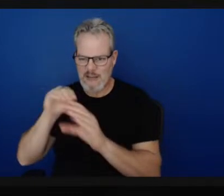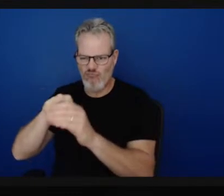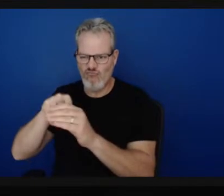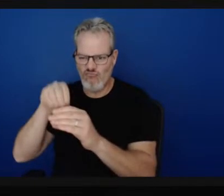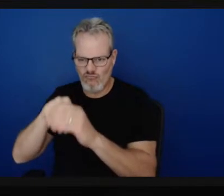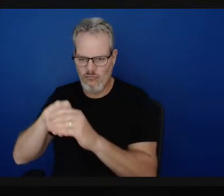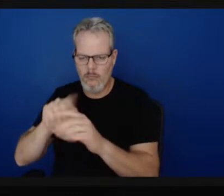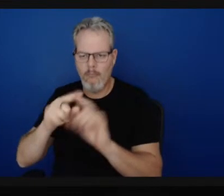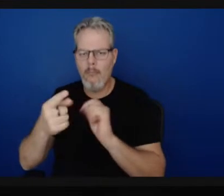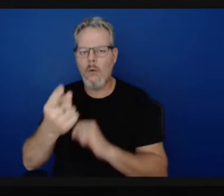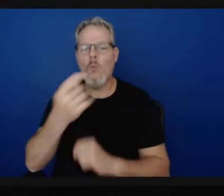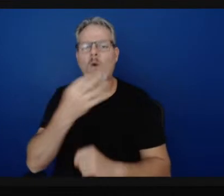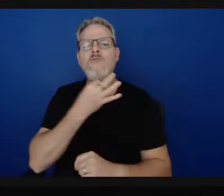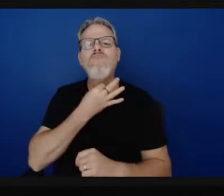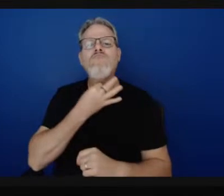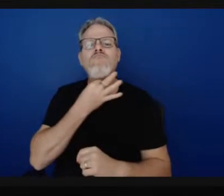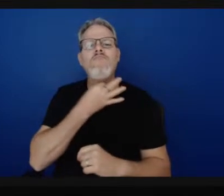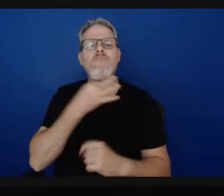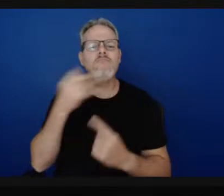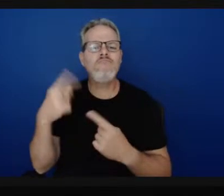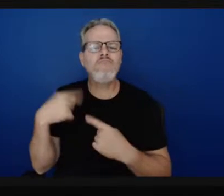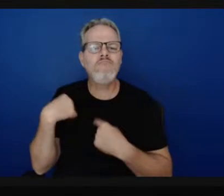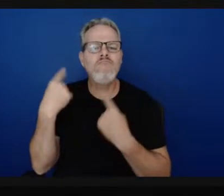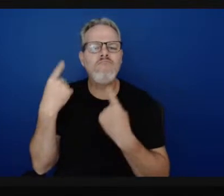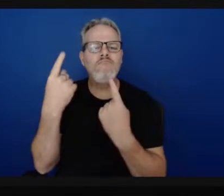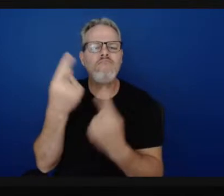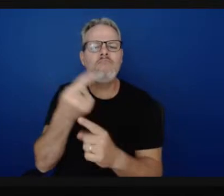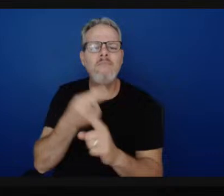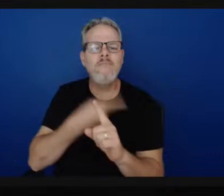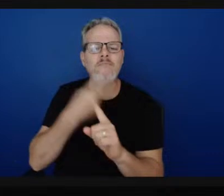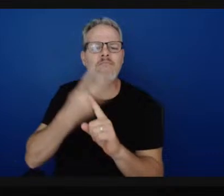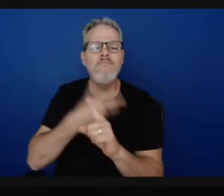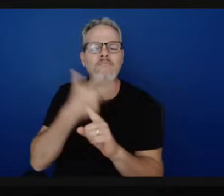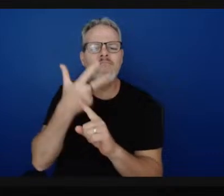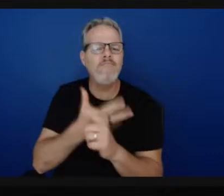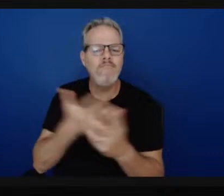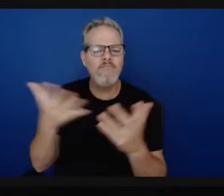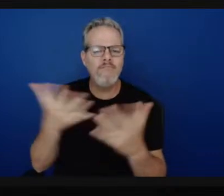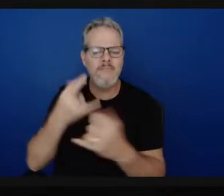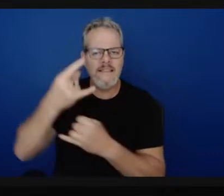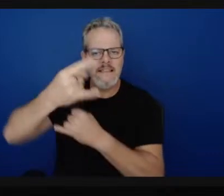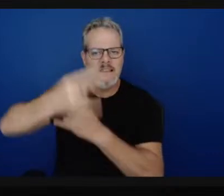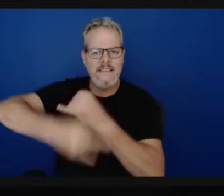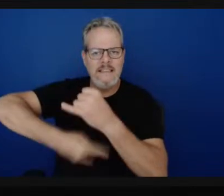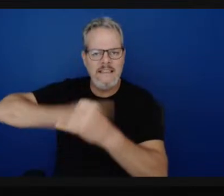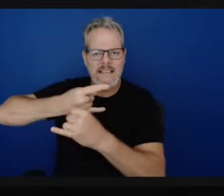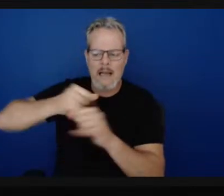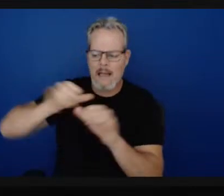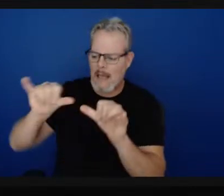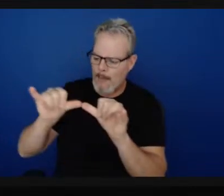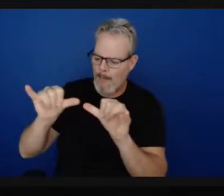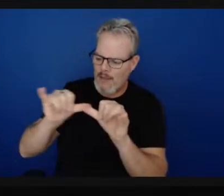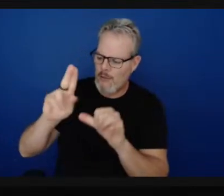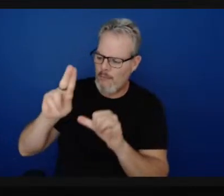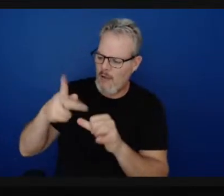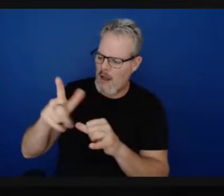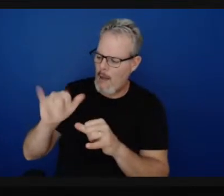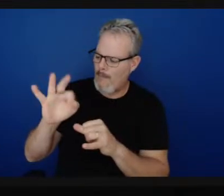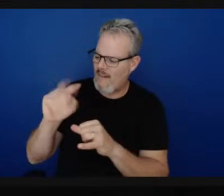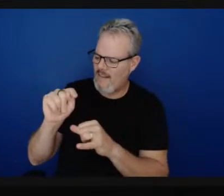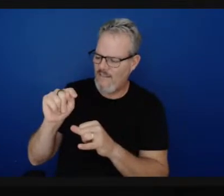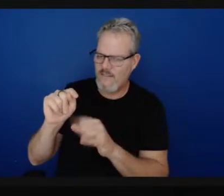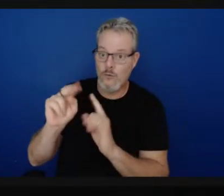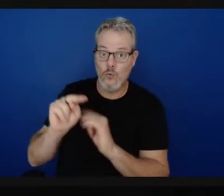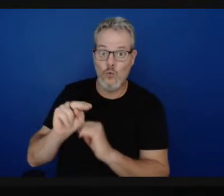been hanging over us for the last couple months, is the satellite measurement of uplift is actually northwest of